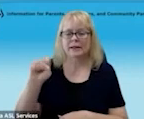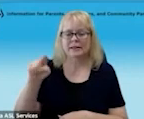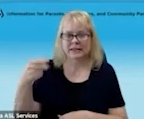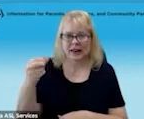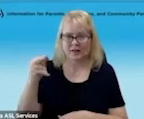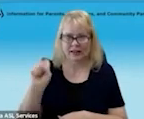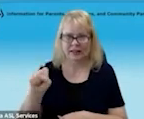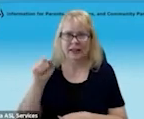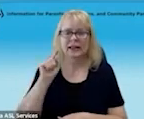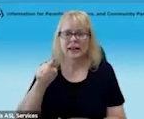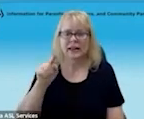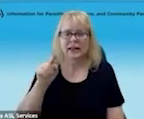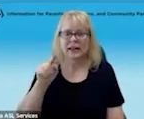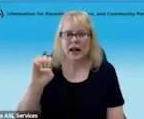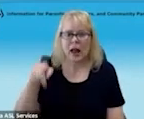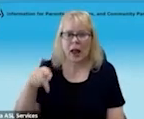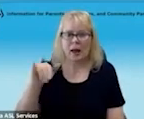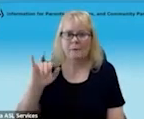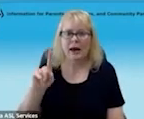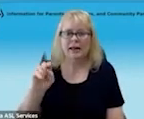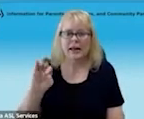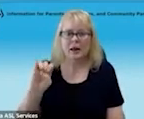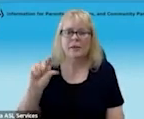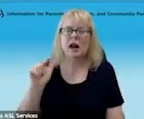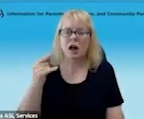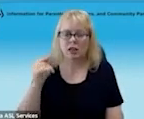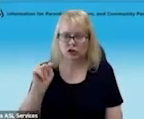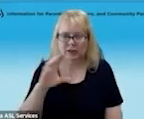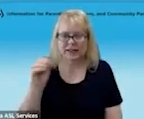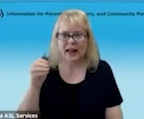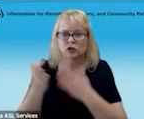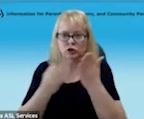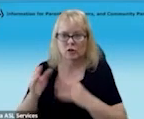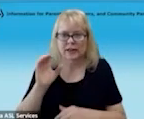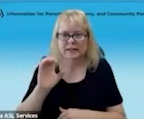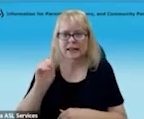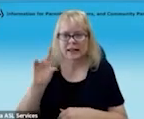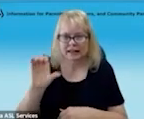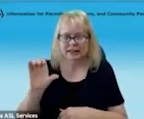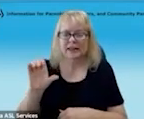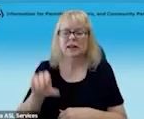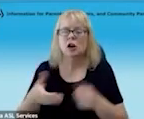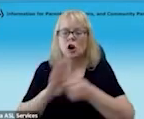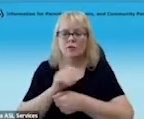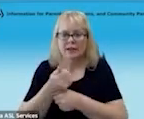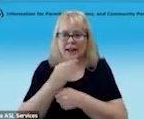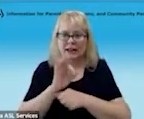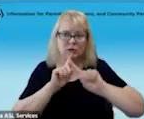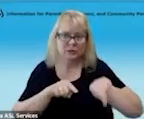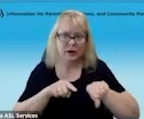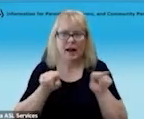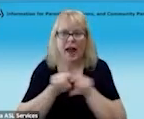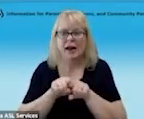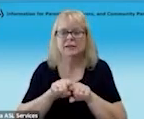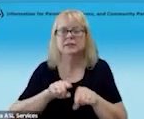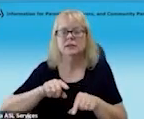Our first presentation comes from Commander Kevin Chatham-Stevens. Dr. Chatham-Stevens is a medical epidemiologist and